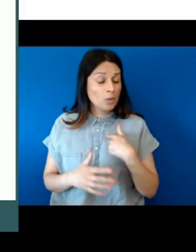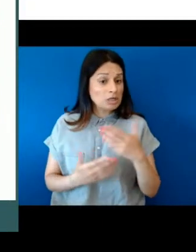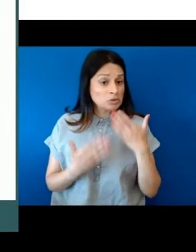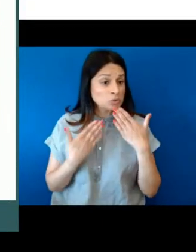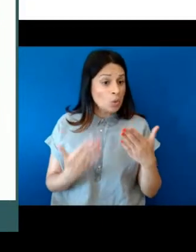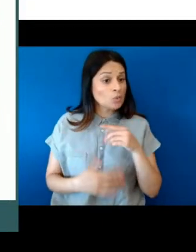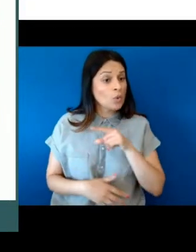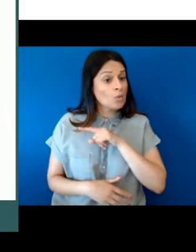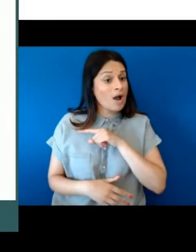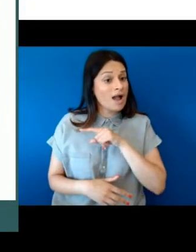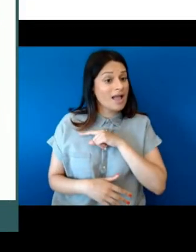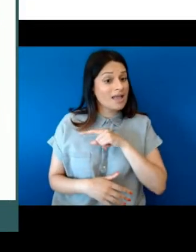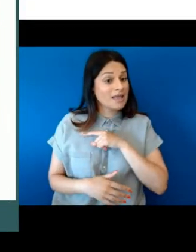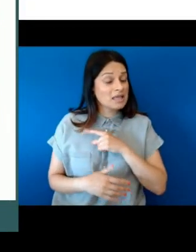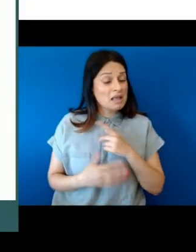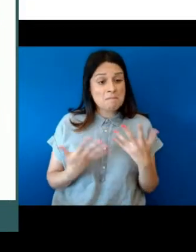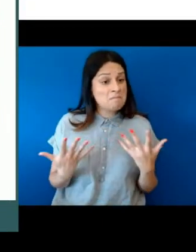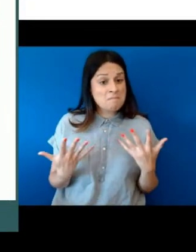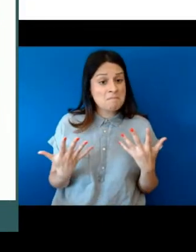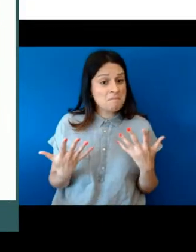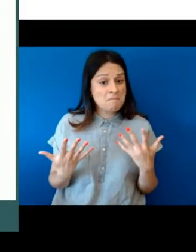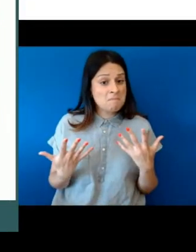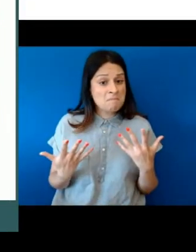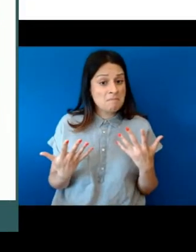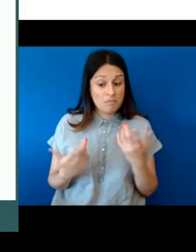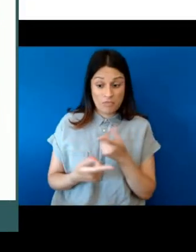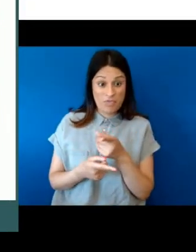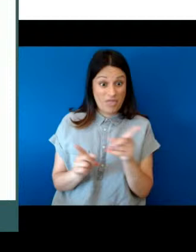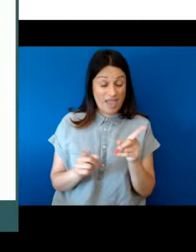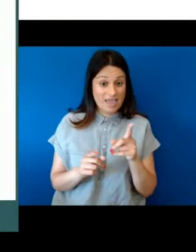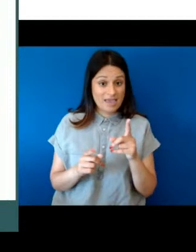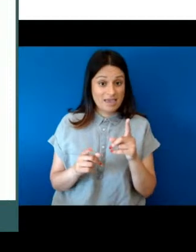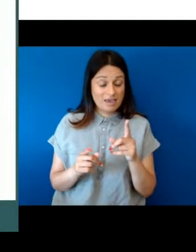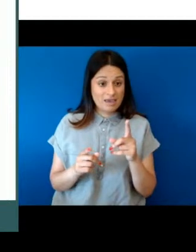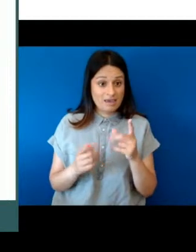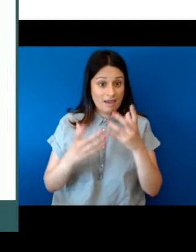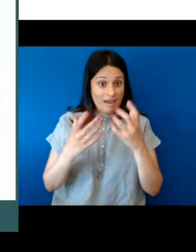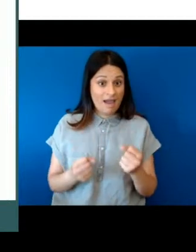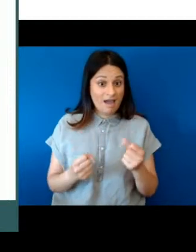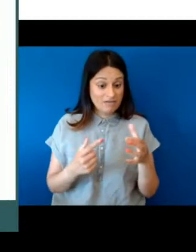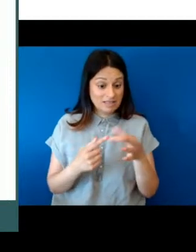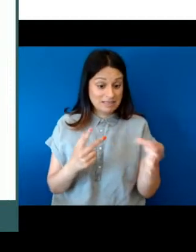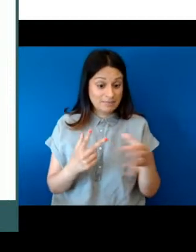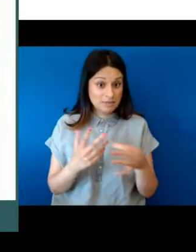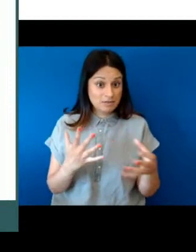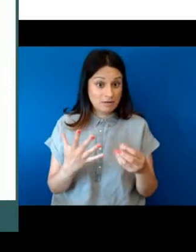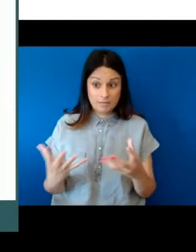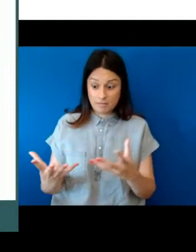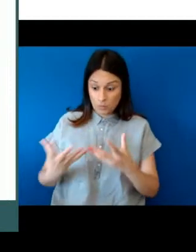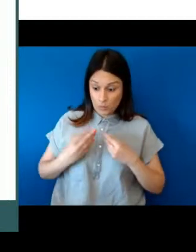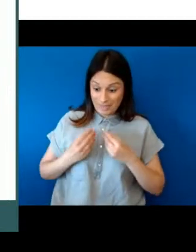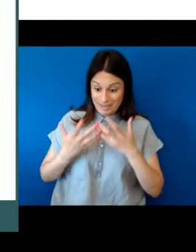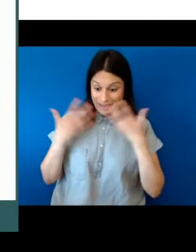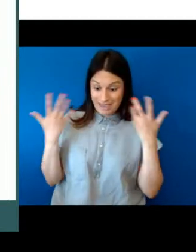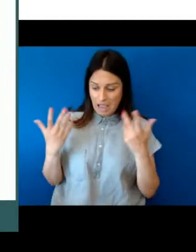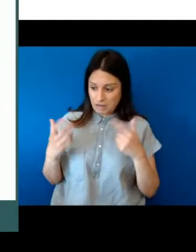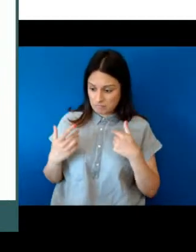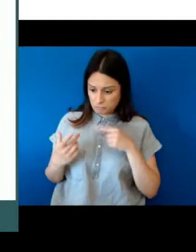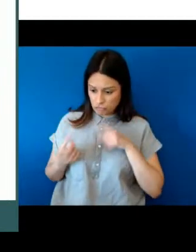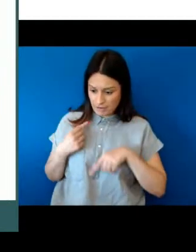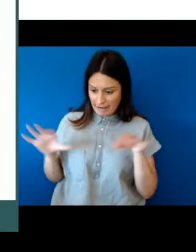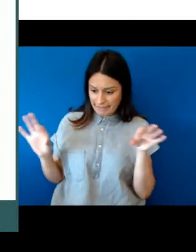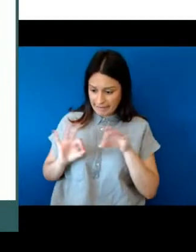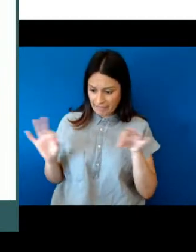why for this, that they develop no symptoms on exposure to that cat at all. So that little girl might get